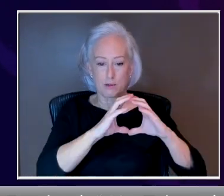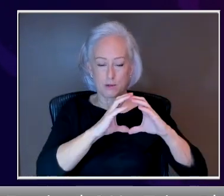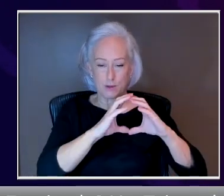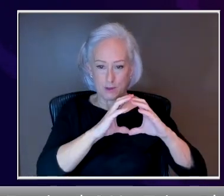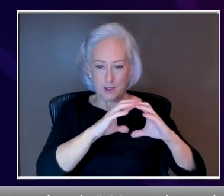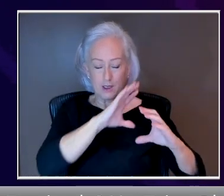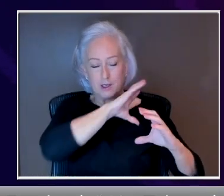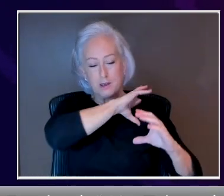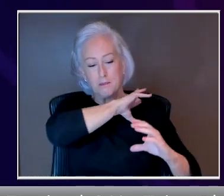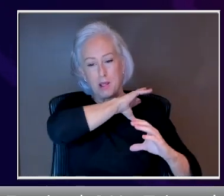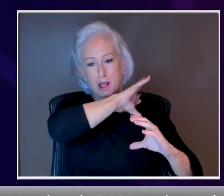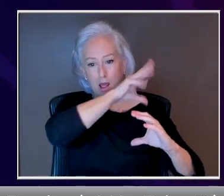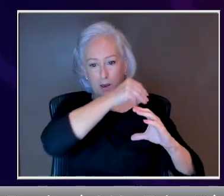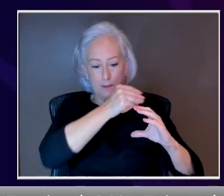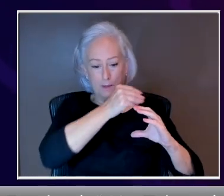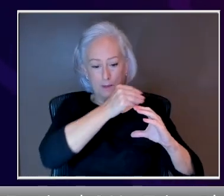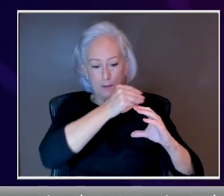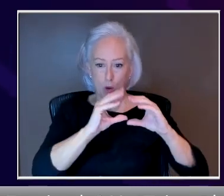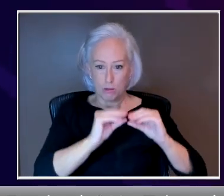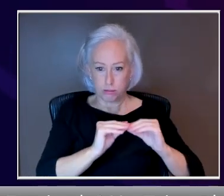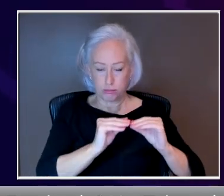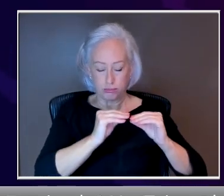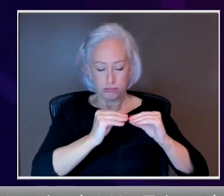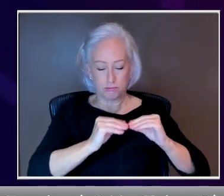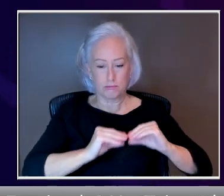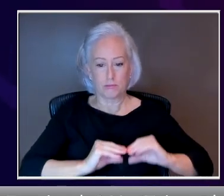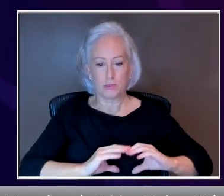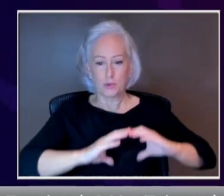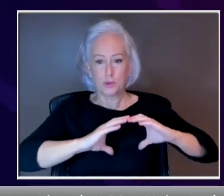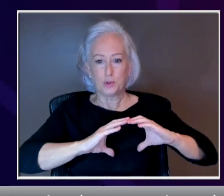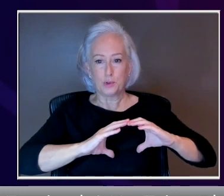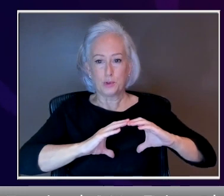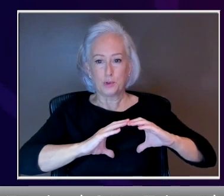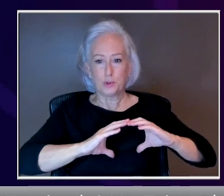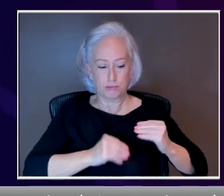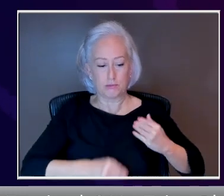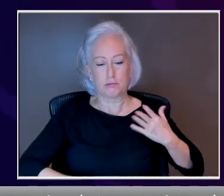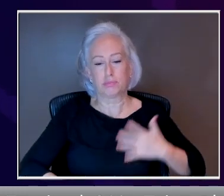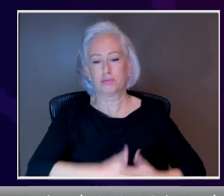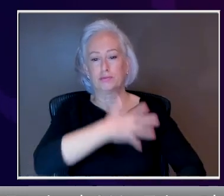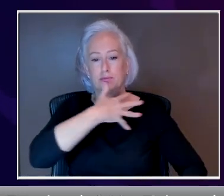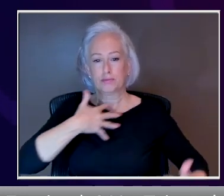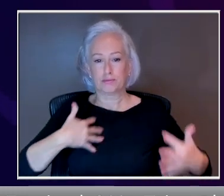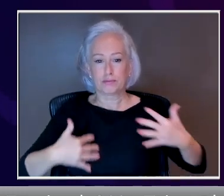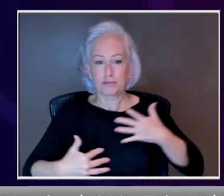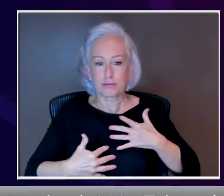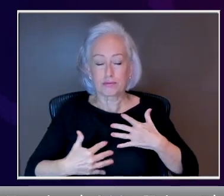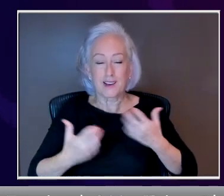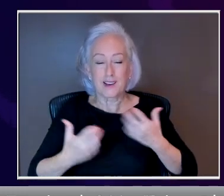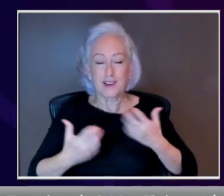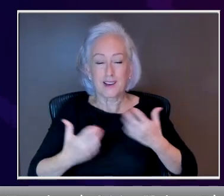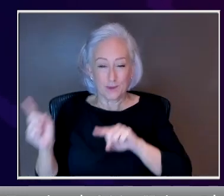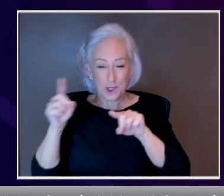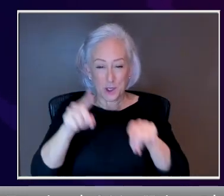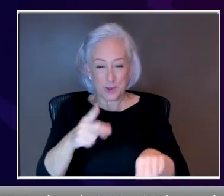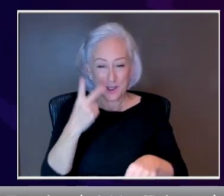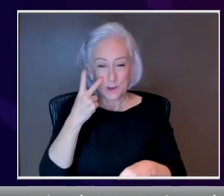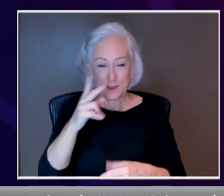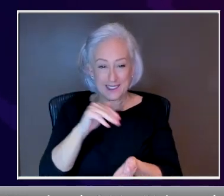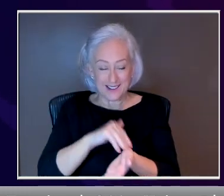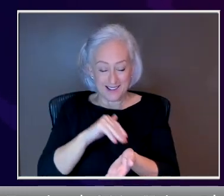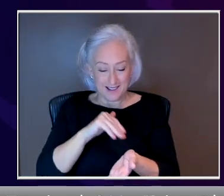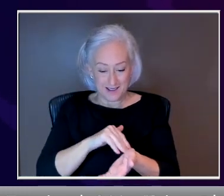screening tool that we use. So when Michelle came in to see her primary care provider, one of the first things they did, since she was having palpitations,